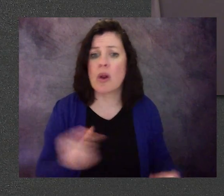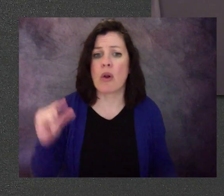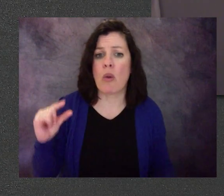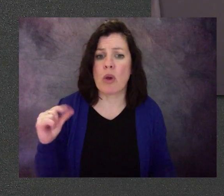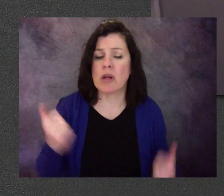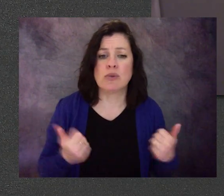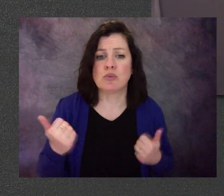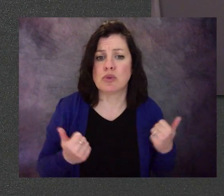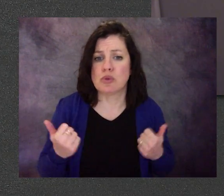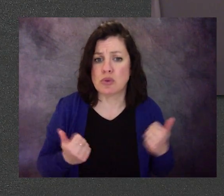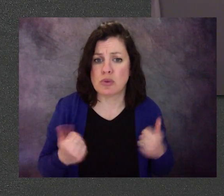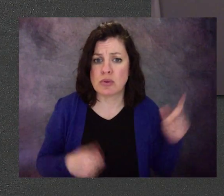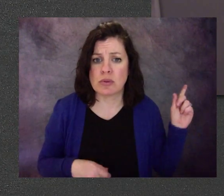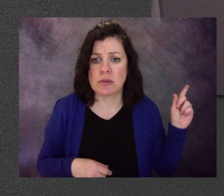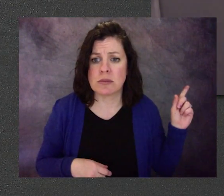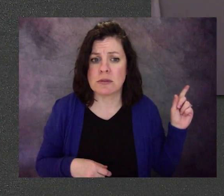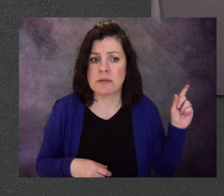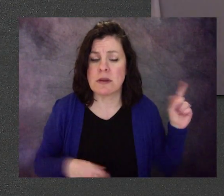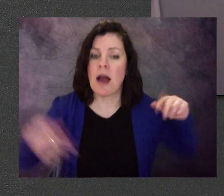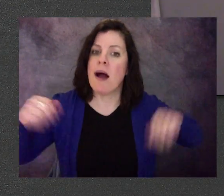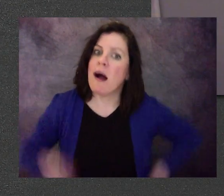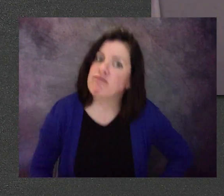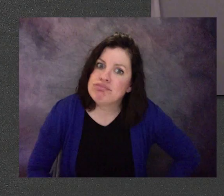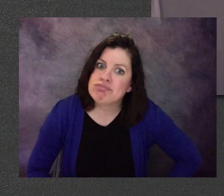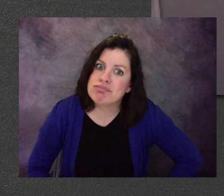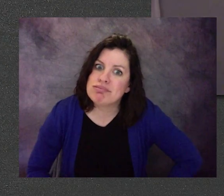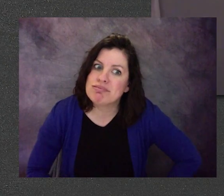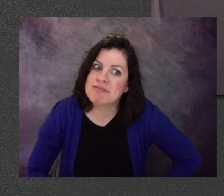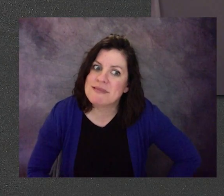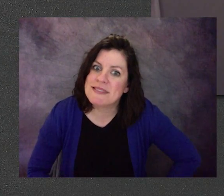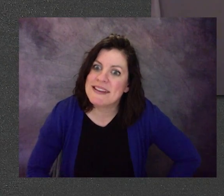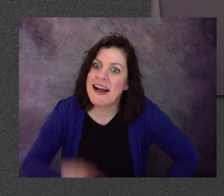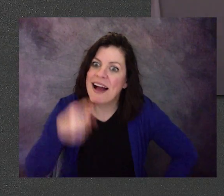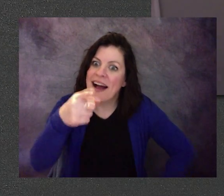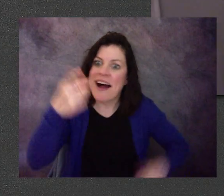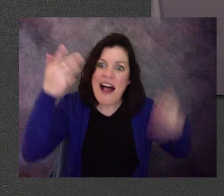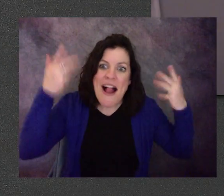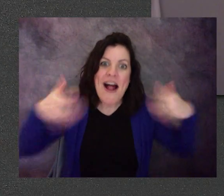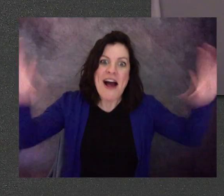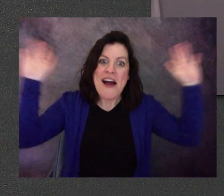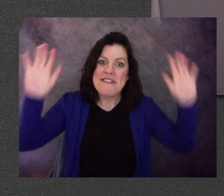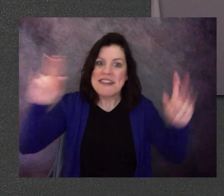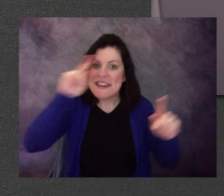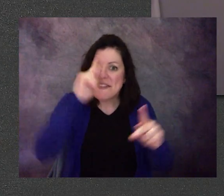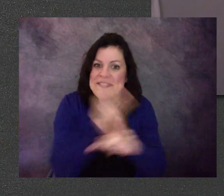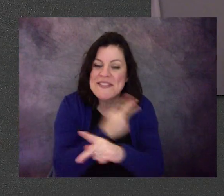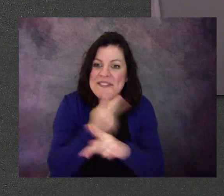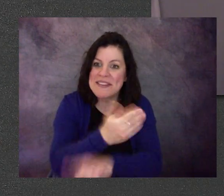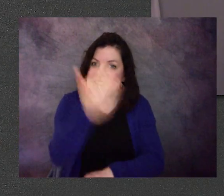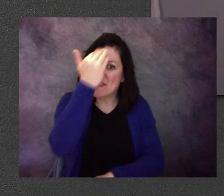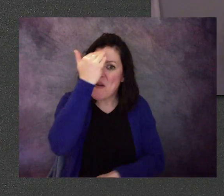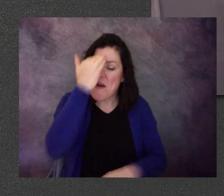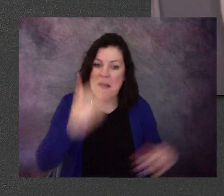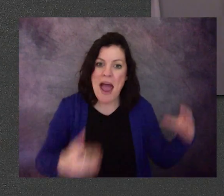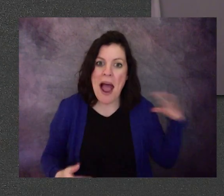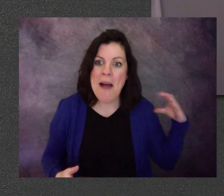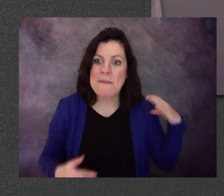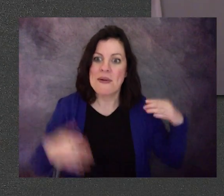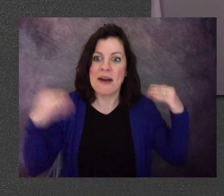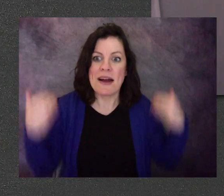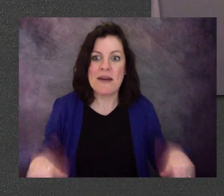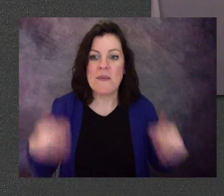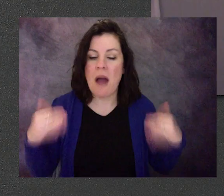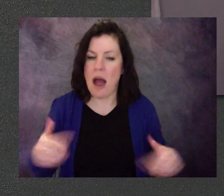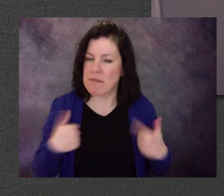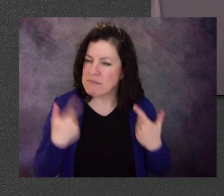letter? Ah, this is a capital letter. I really thought that I would be able